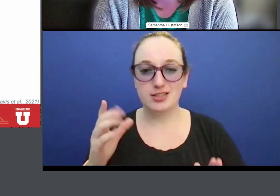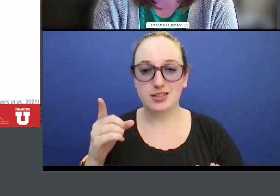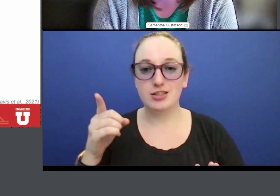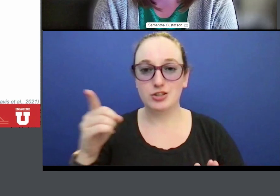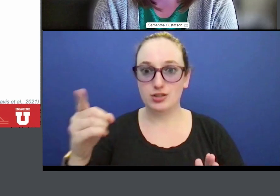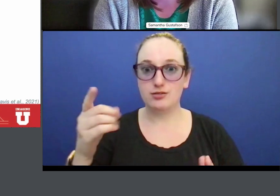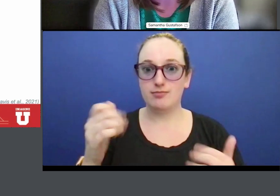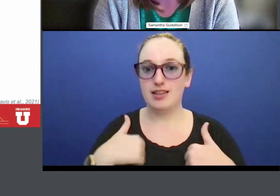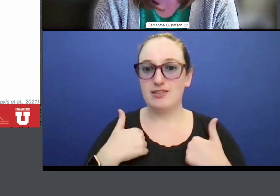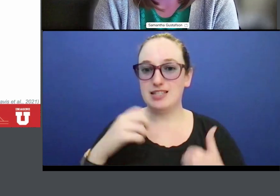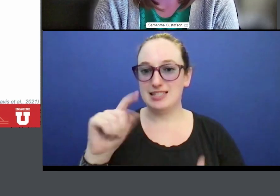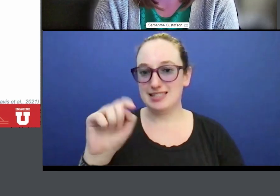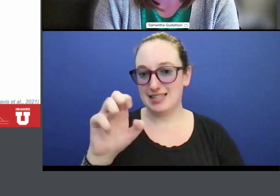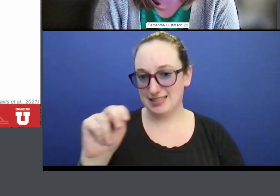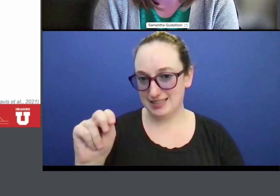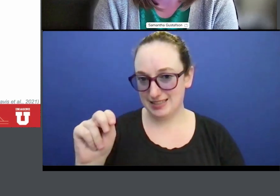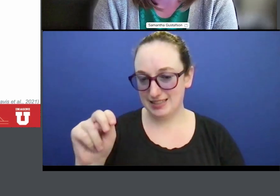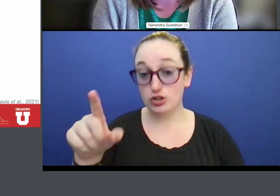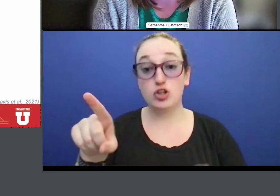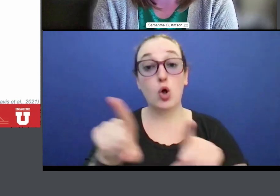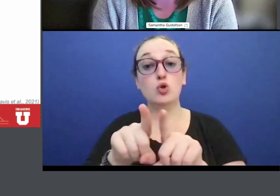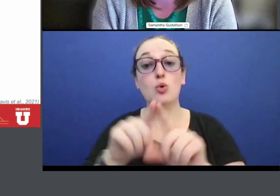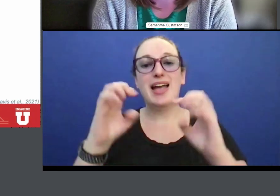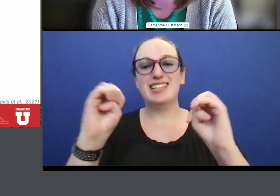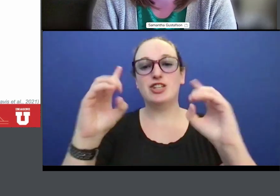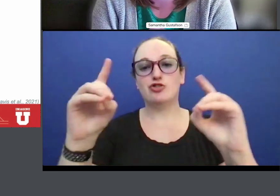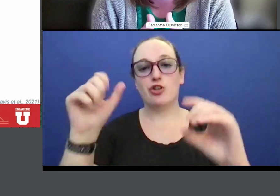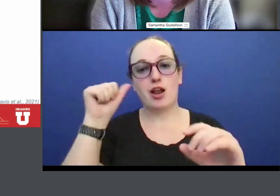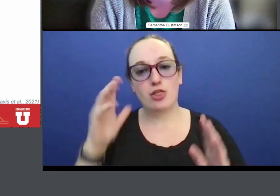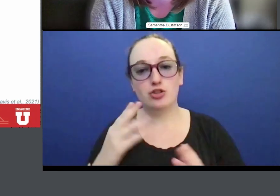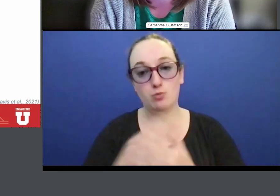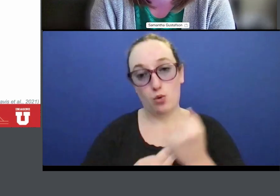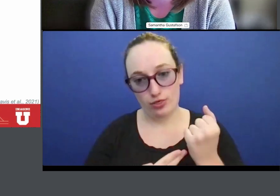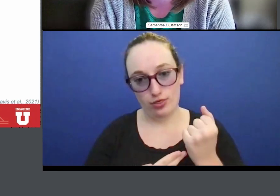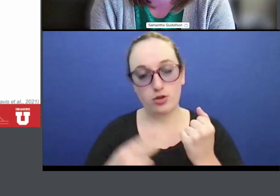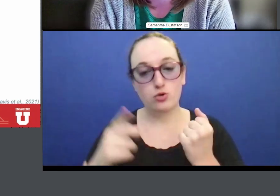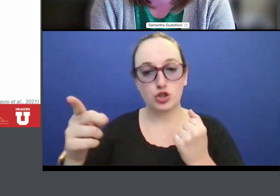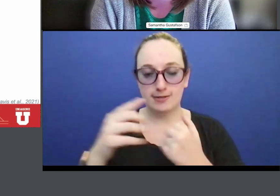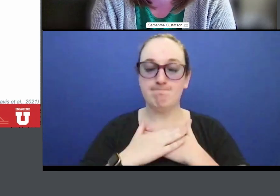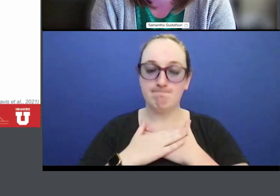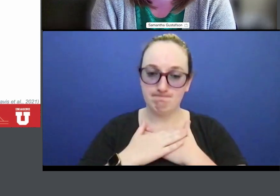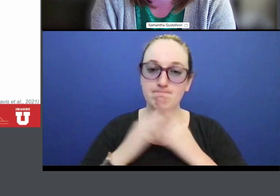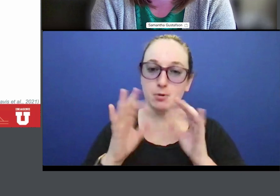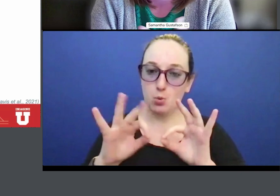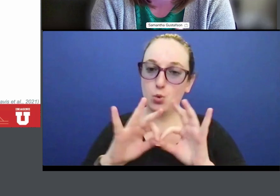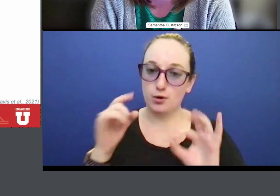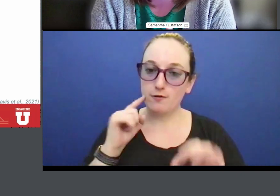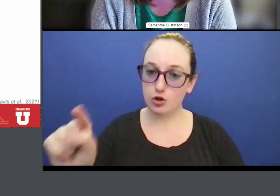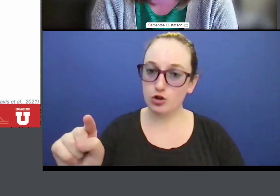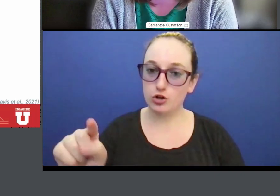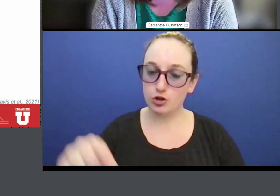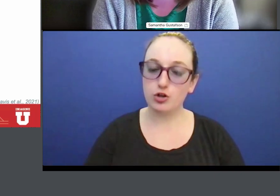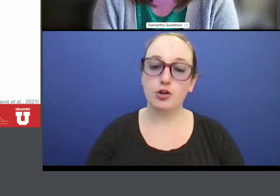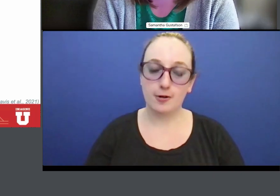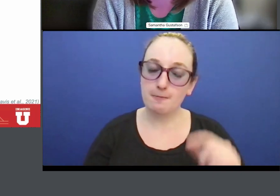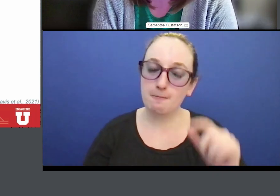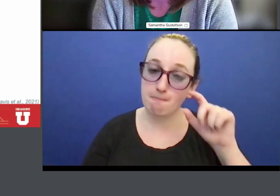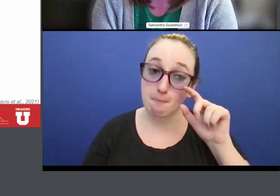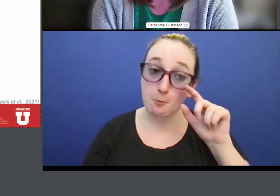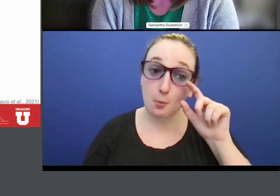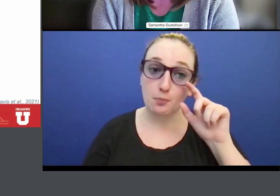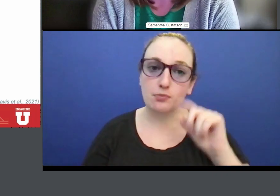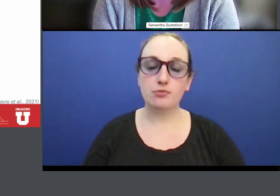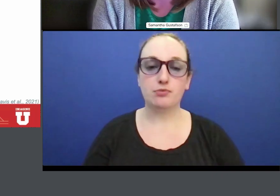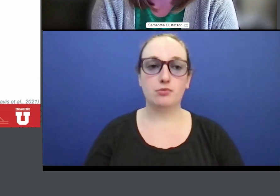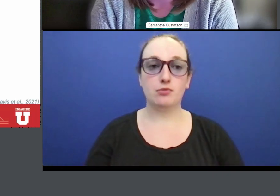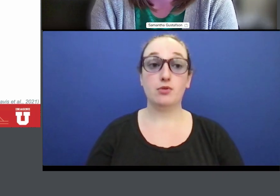Nashville, Tennessee. She is also an educational audiologist, so this is a topic very near and dear to her heart for all of the students that she works with.